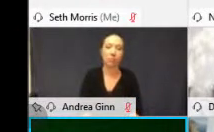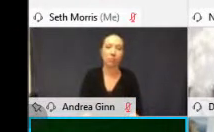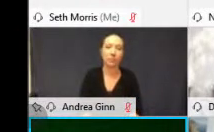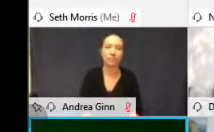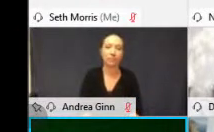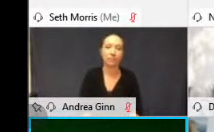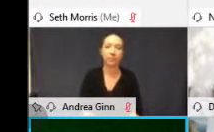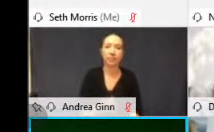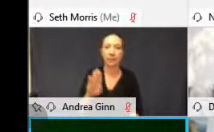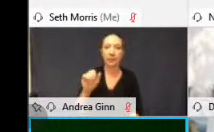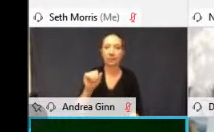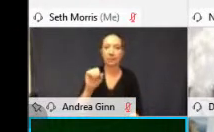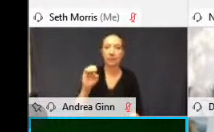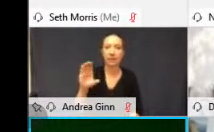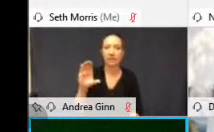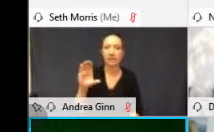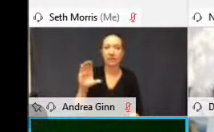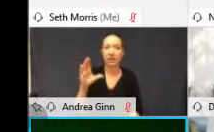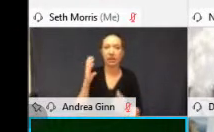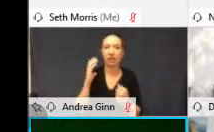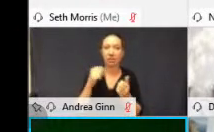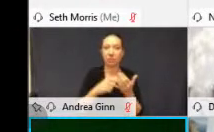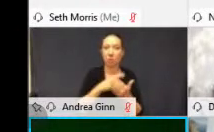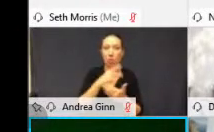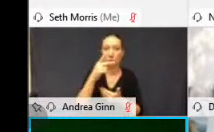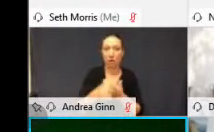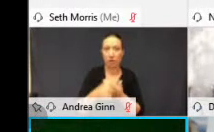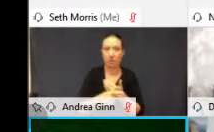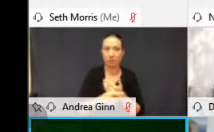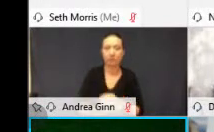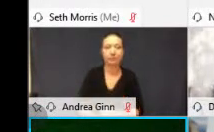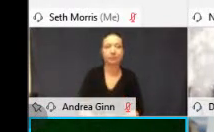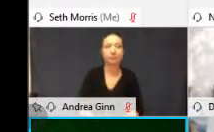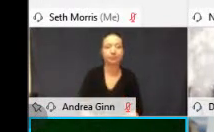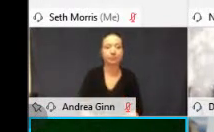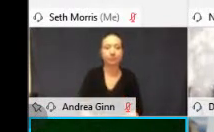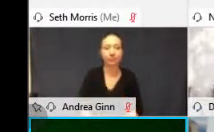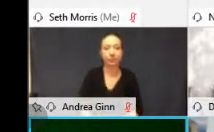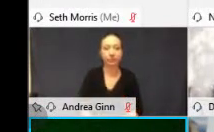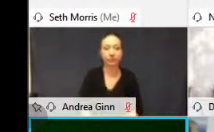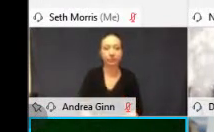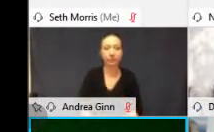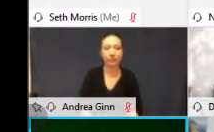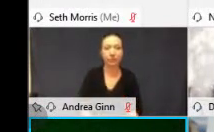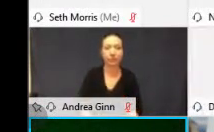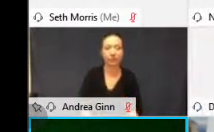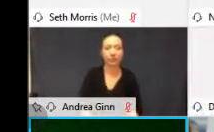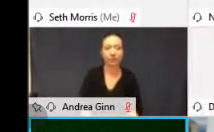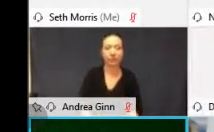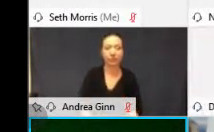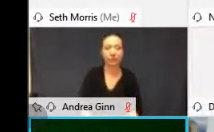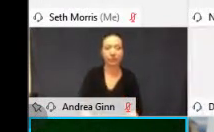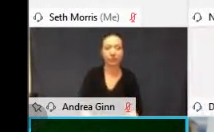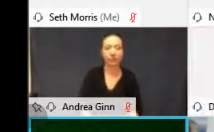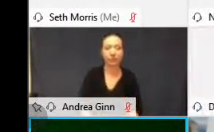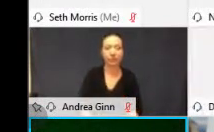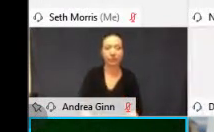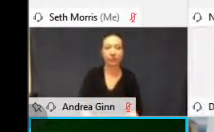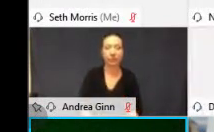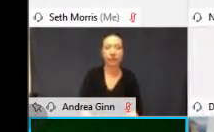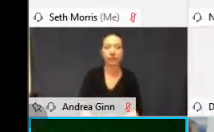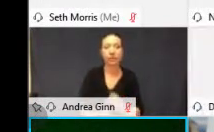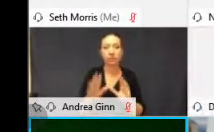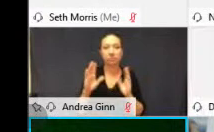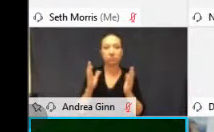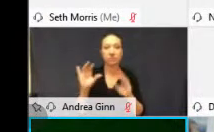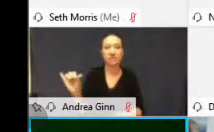health program, as Abuko has already mentioned, is somewhat similar to extending